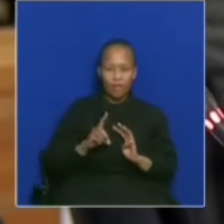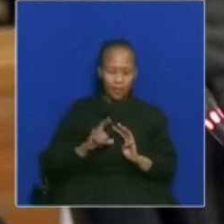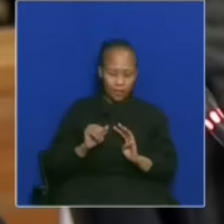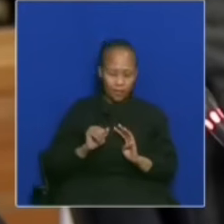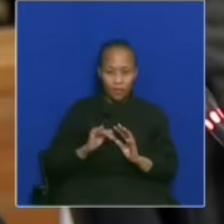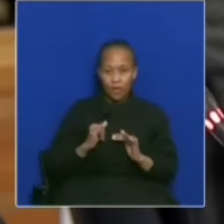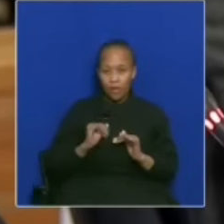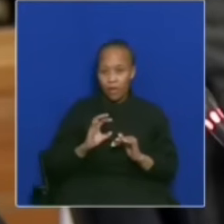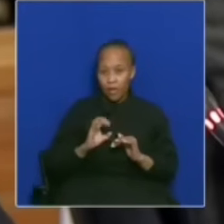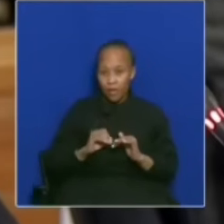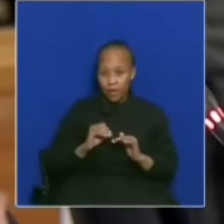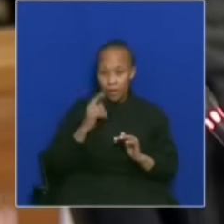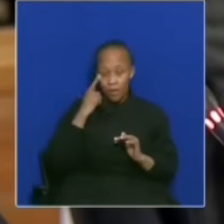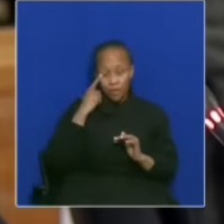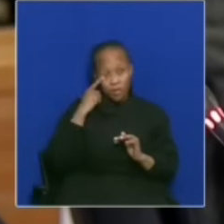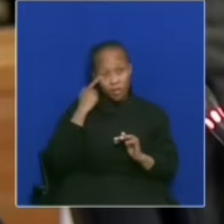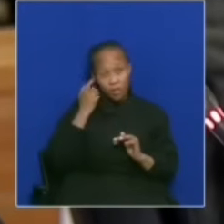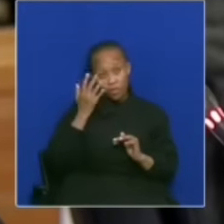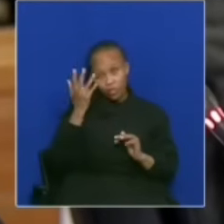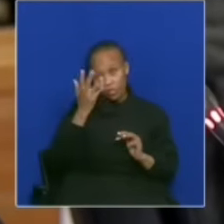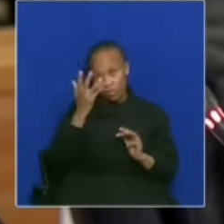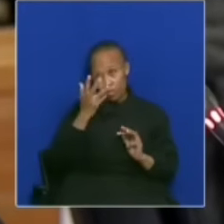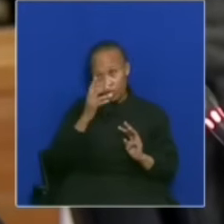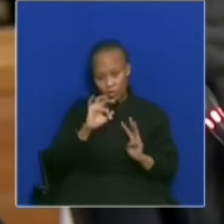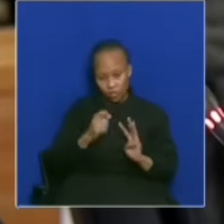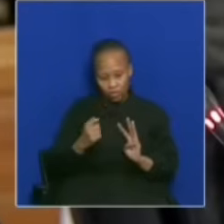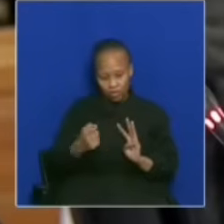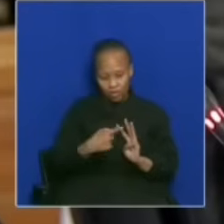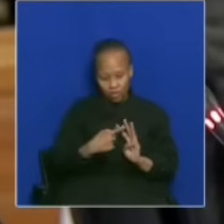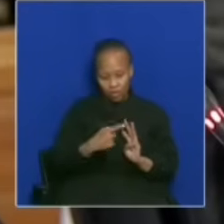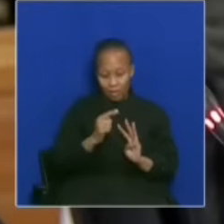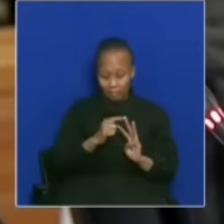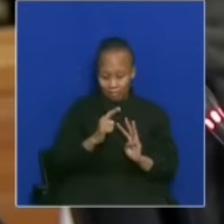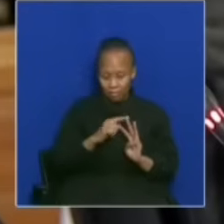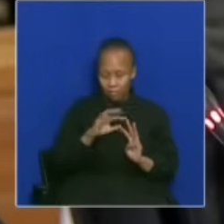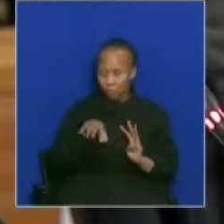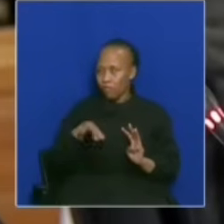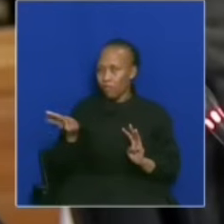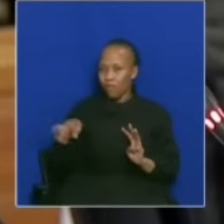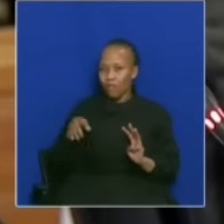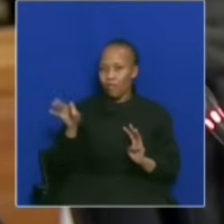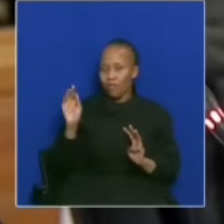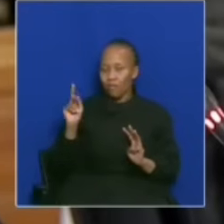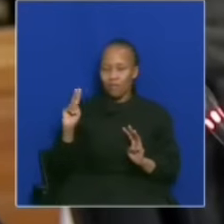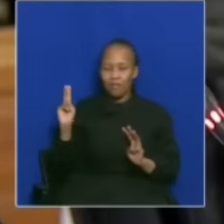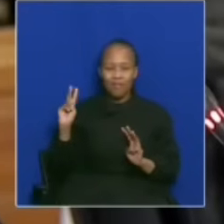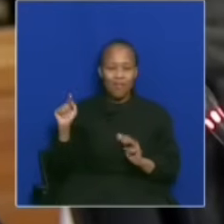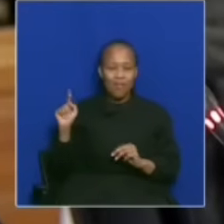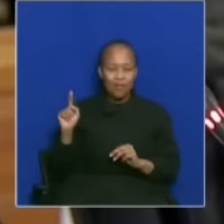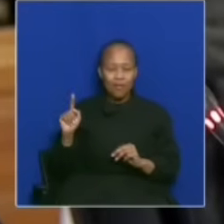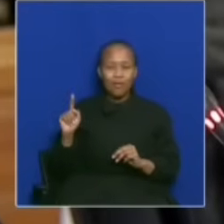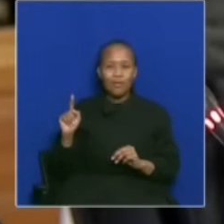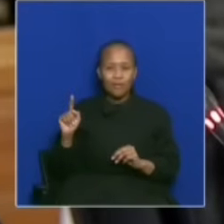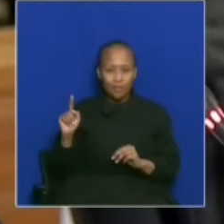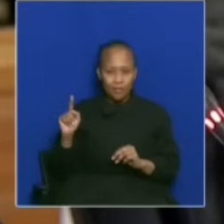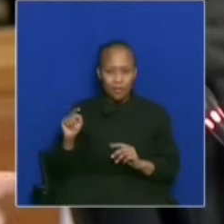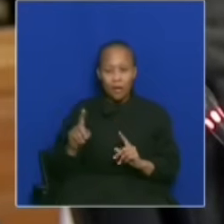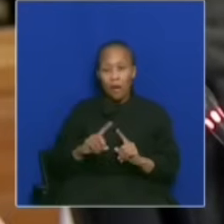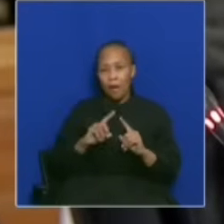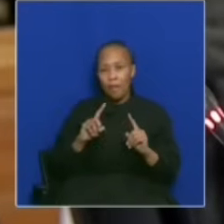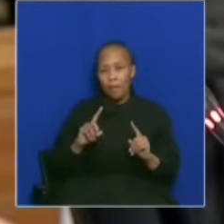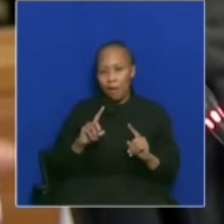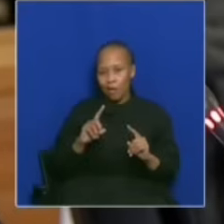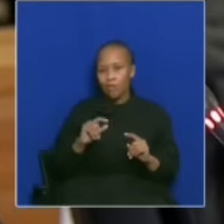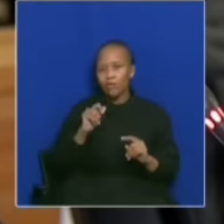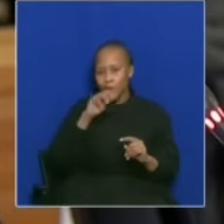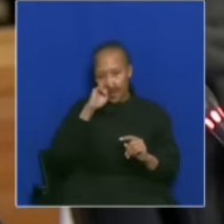somebody else has sent to Mr. Sayed and that he's forwarding to General Khan, but the third party we can't identify because we don't have